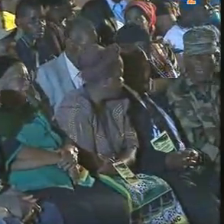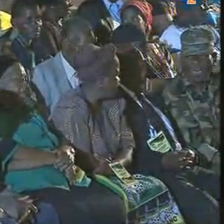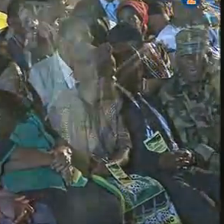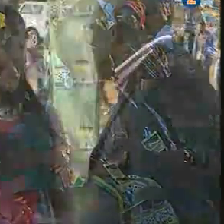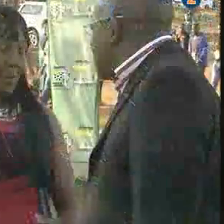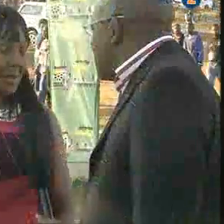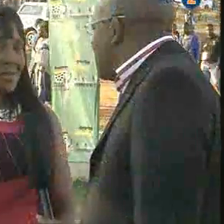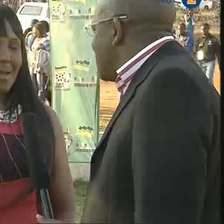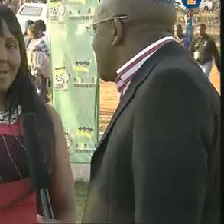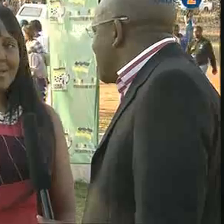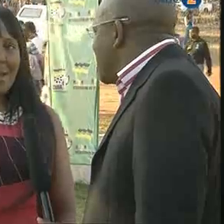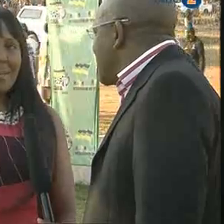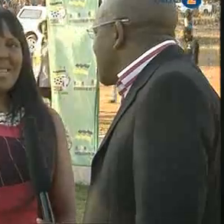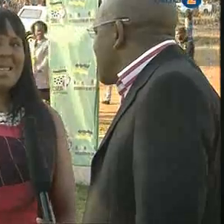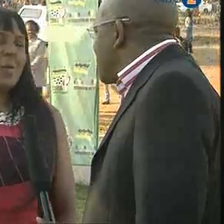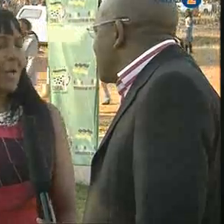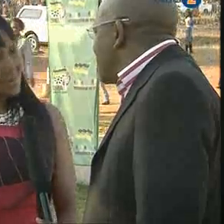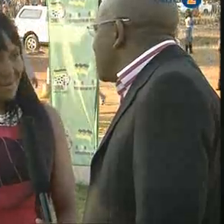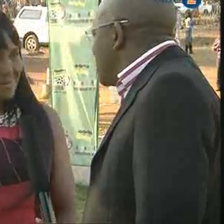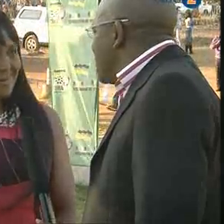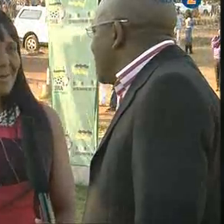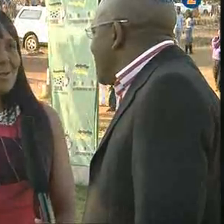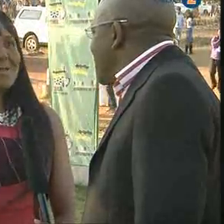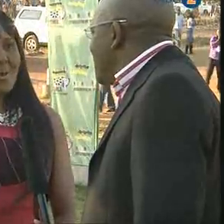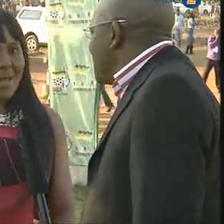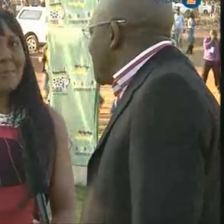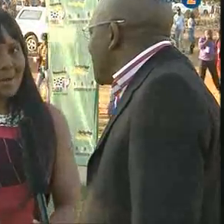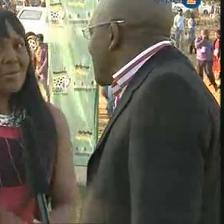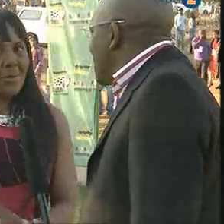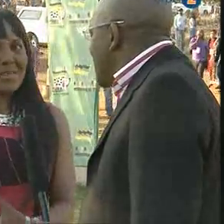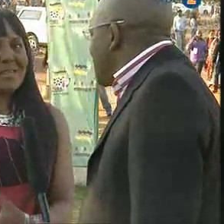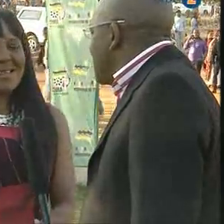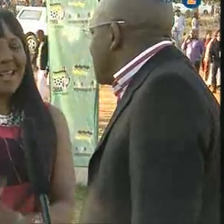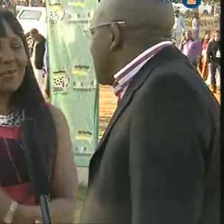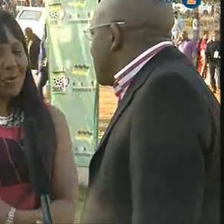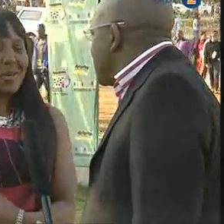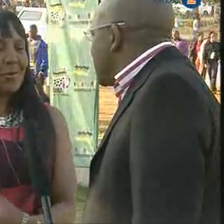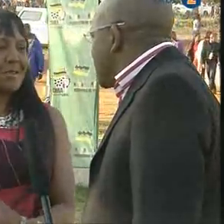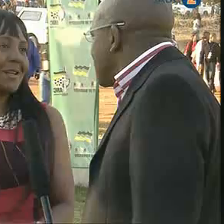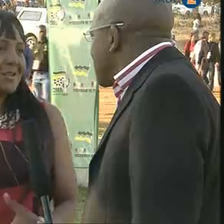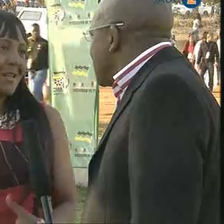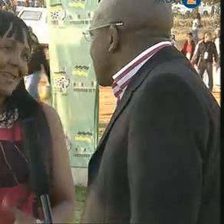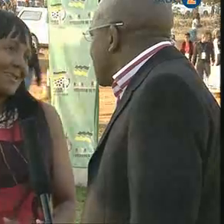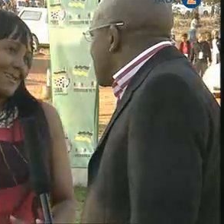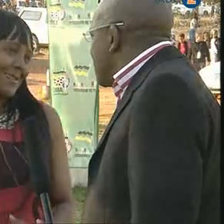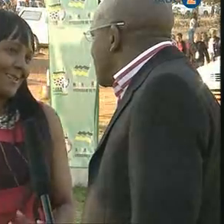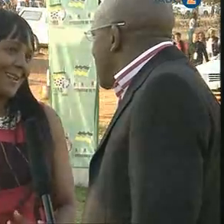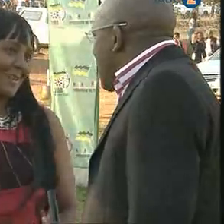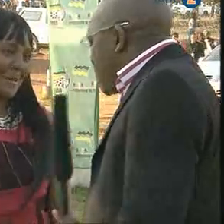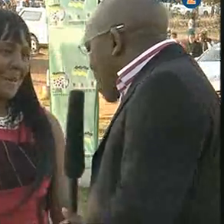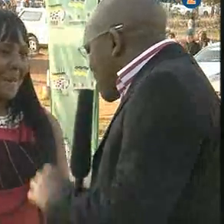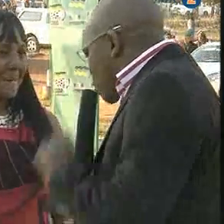at us and not comment, but he'll say one thing. To say, okay, I'm part of the conversation, I can follow the conversation, and that's